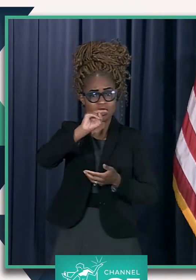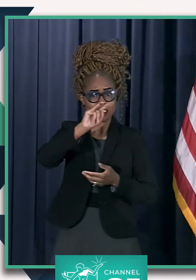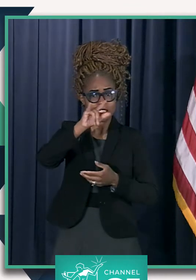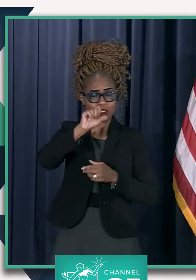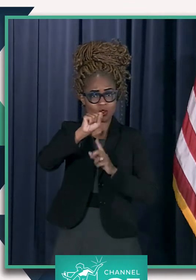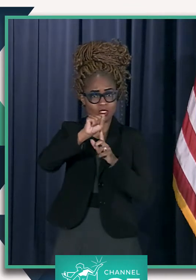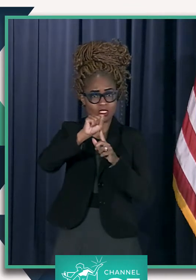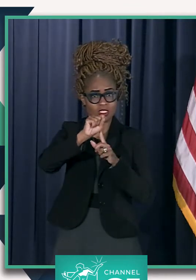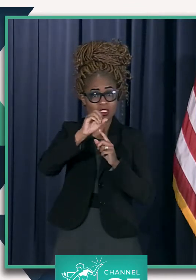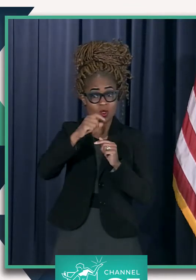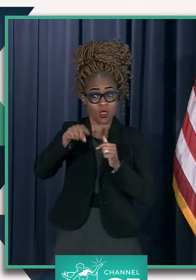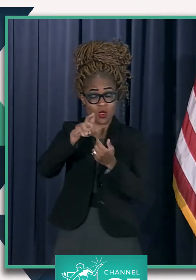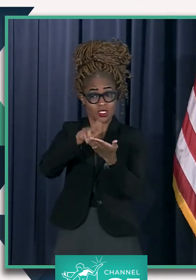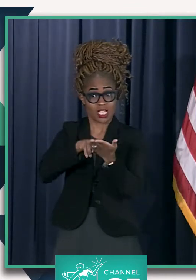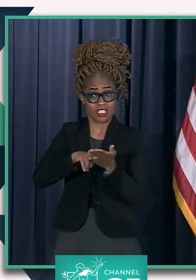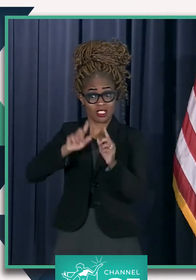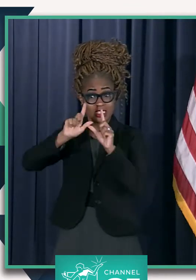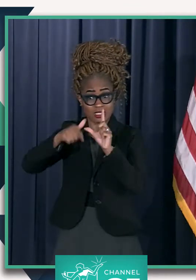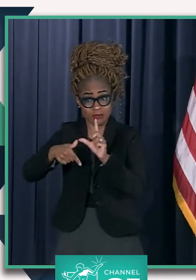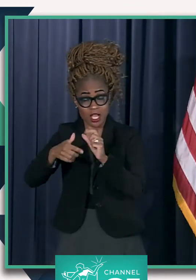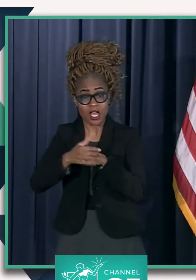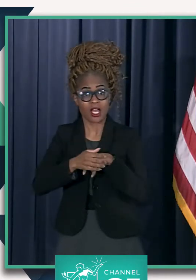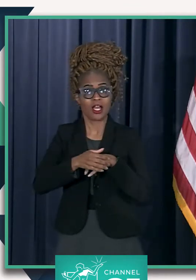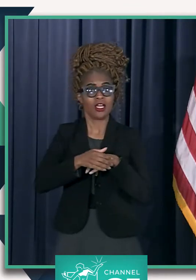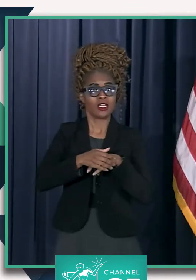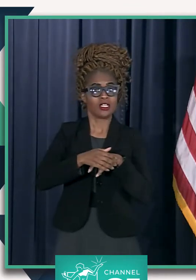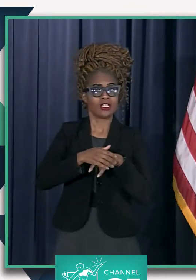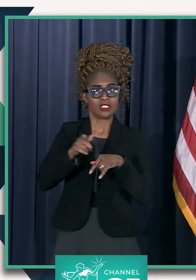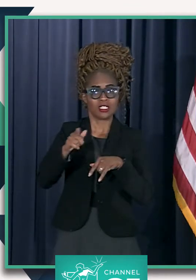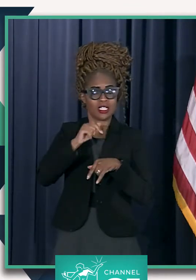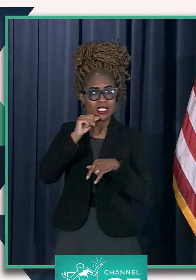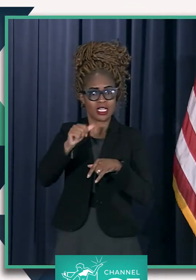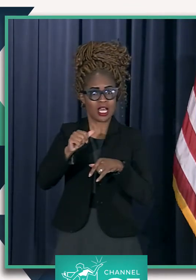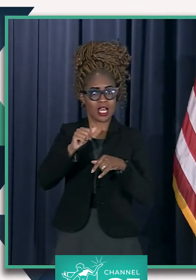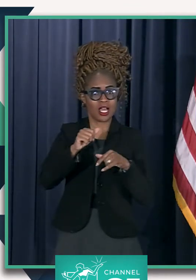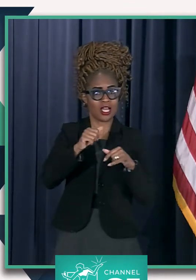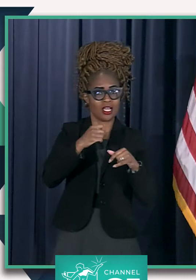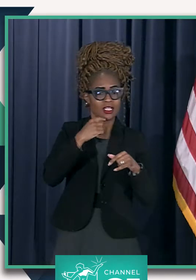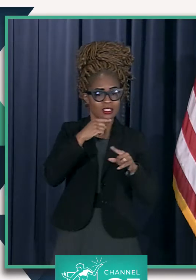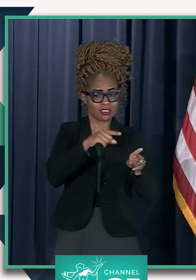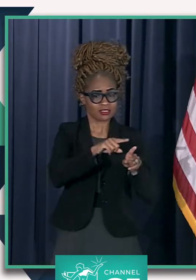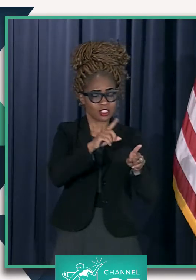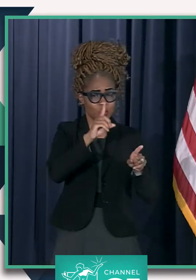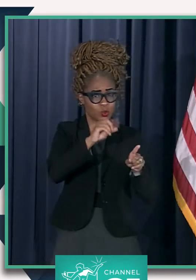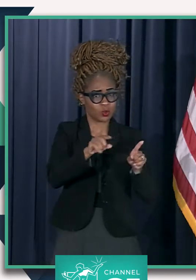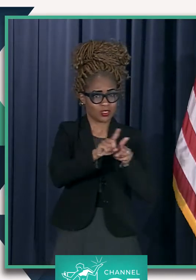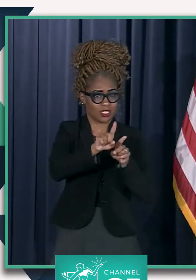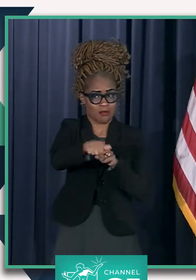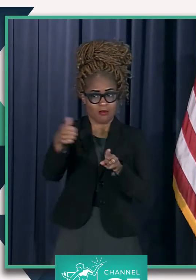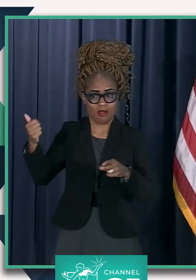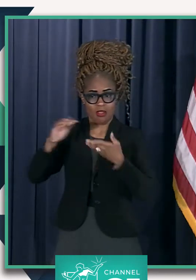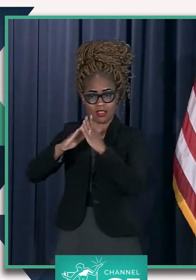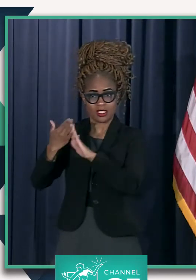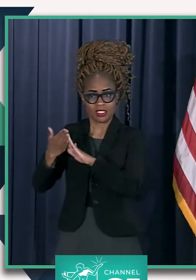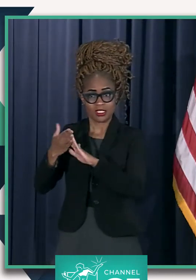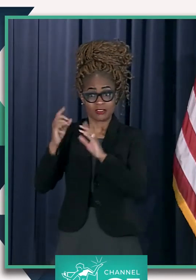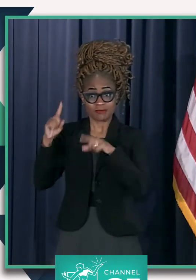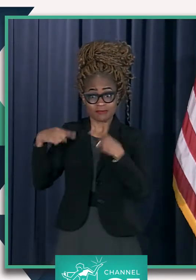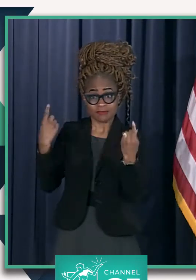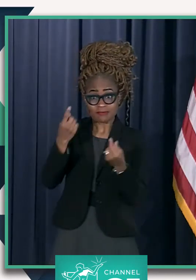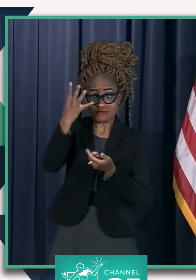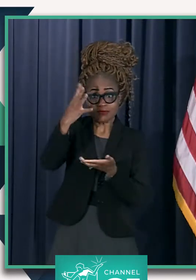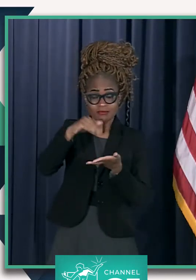these contracts expired, these subsidies expired, they didn't turn market rate as they did in so many other cities. So far,